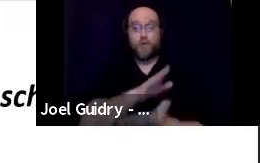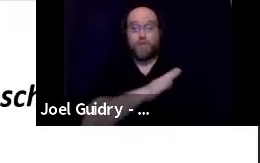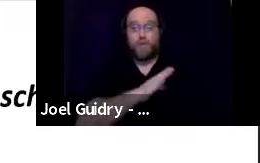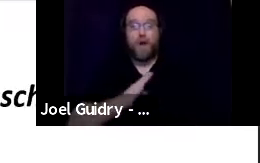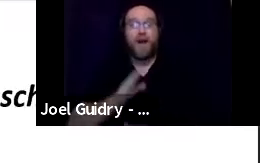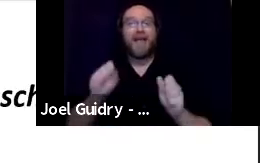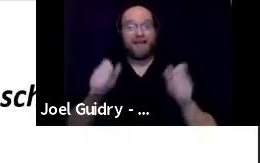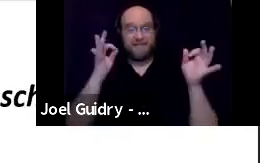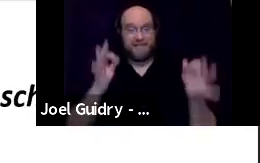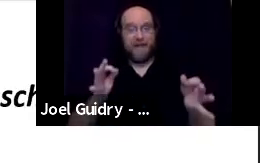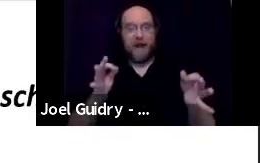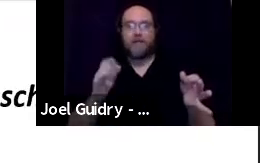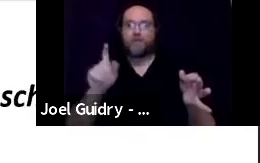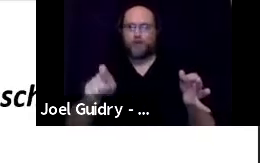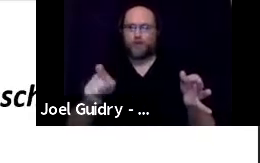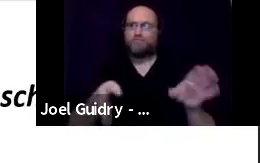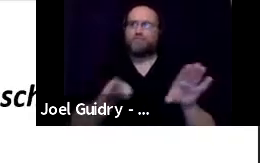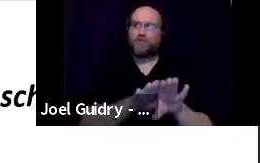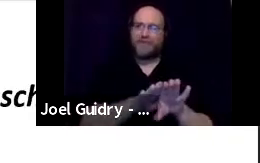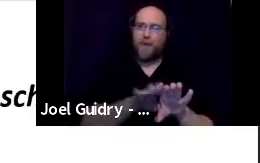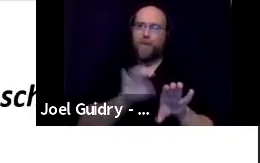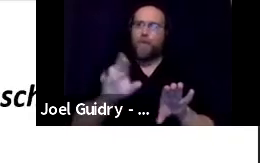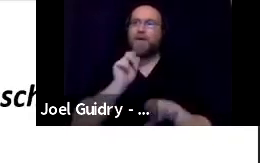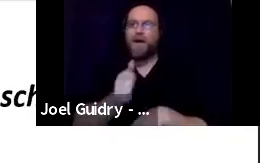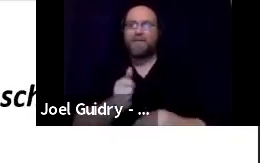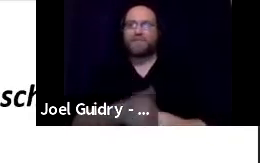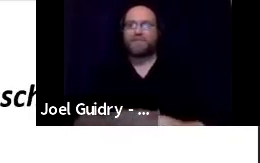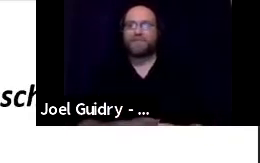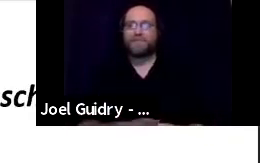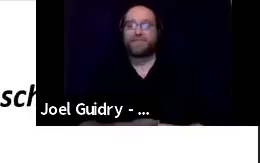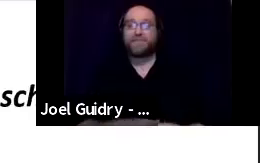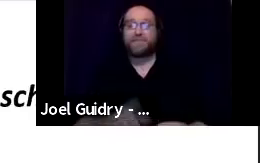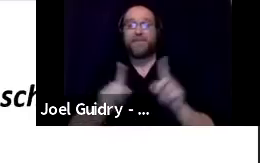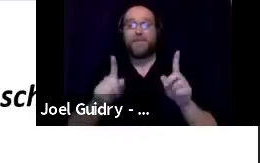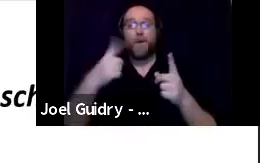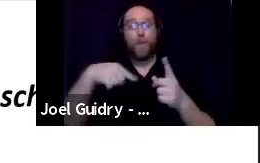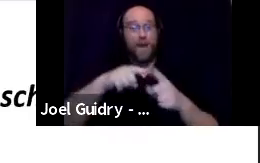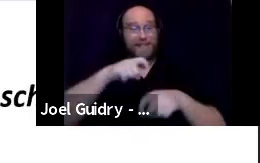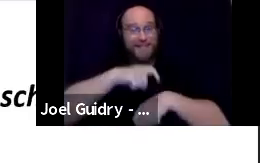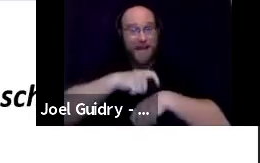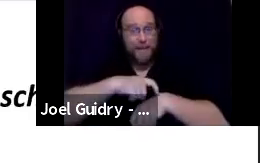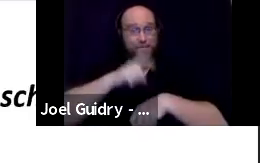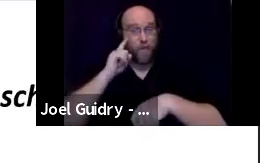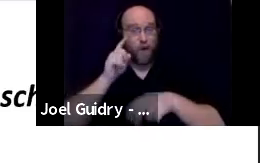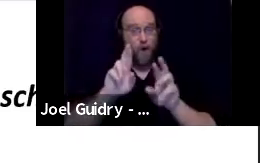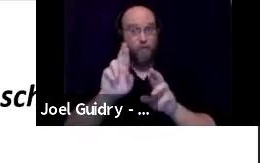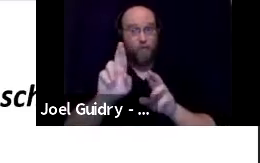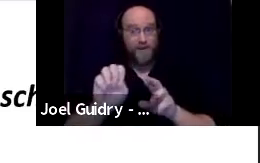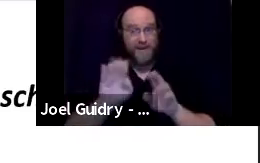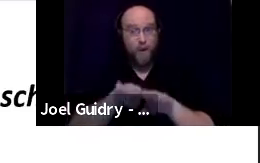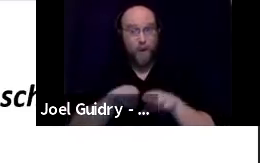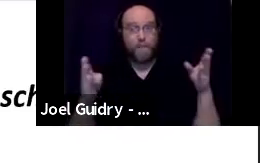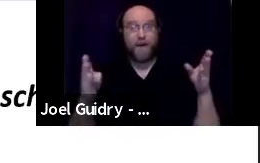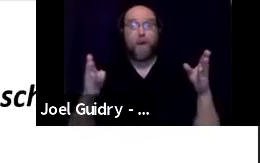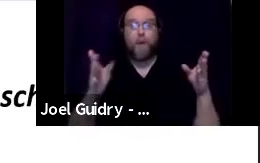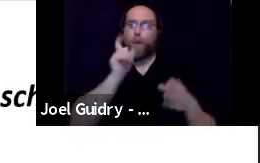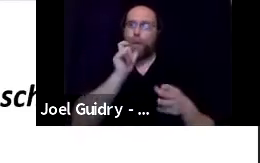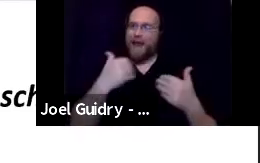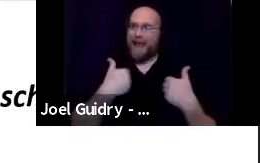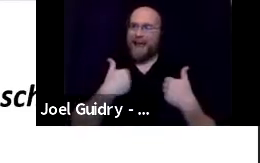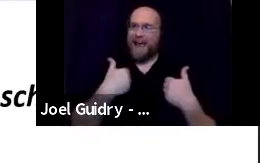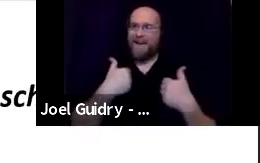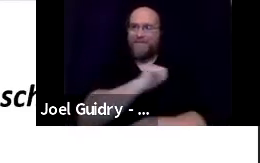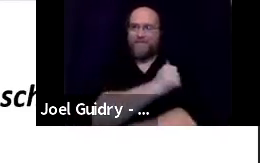not. But when it comes time for reopening, who has the authority to order